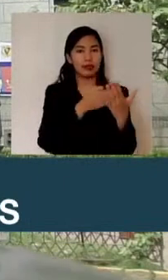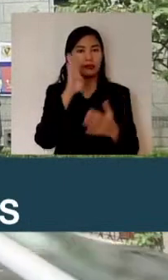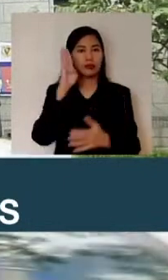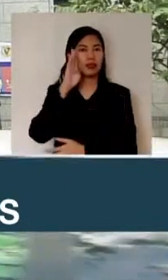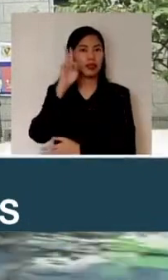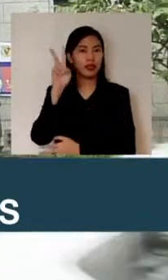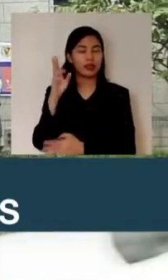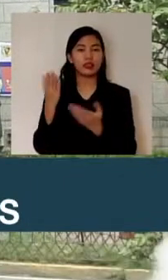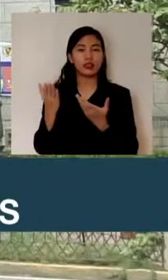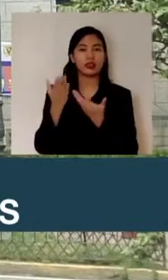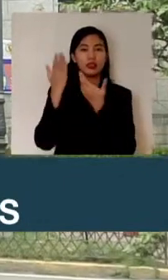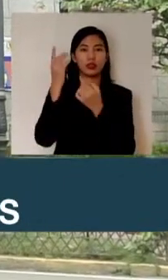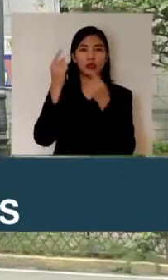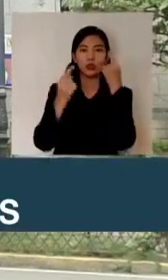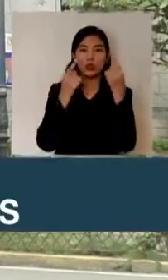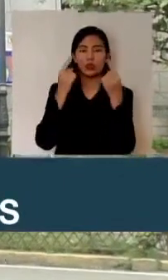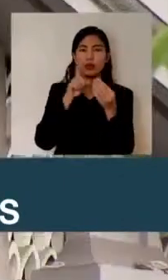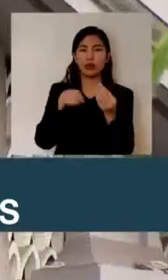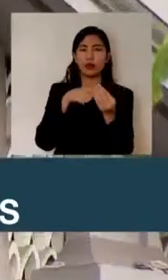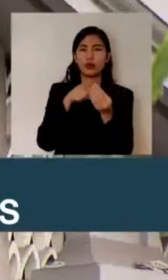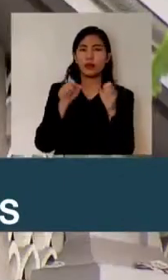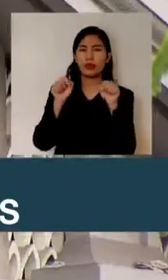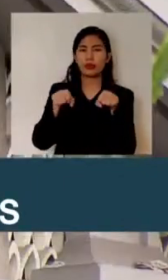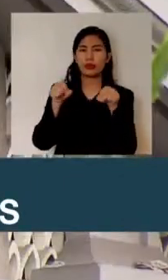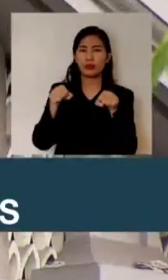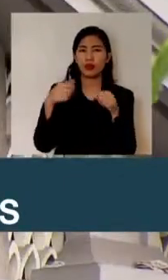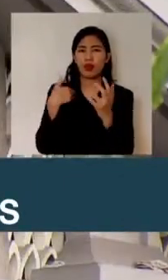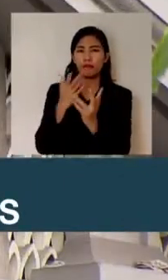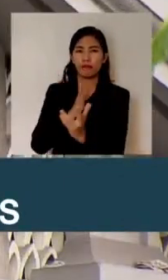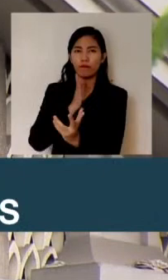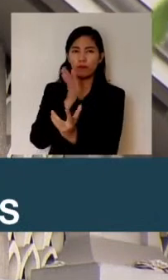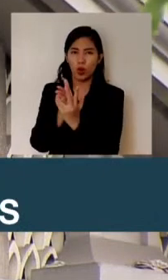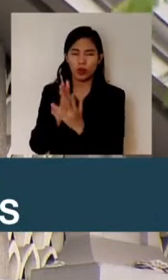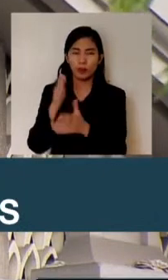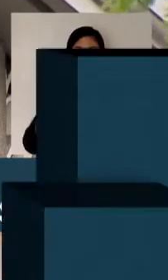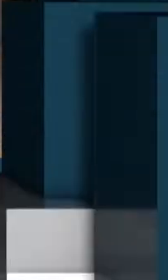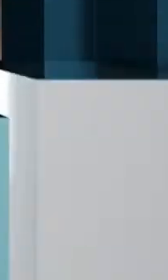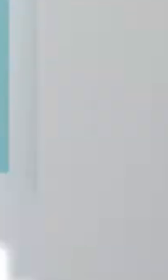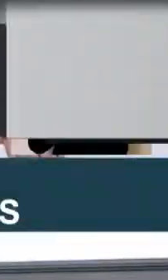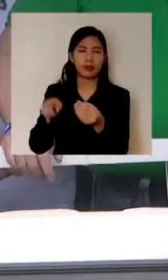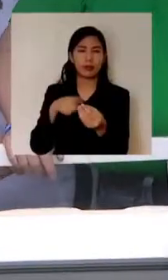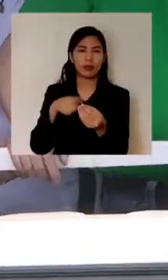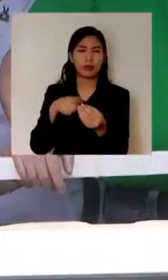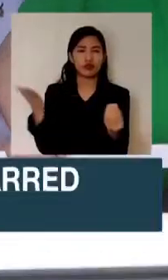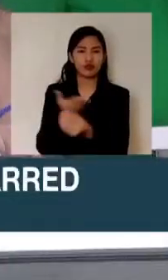raise concerns over alleged interference on the disqualification cases.